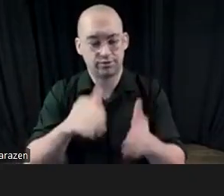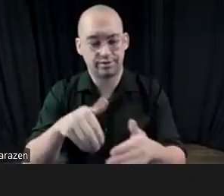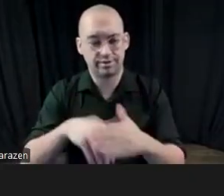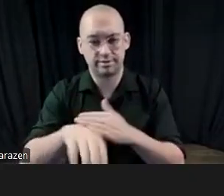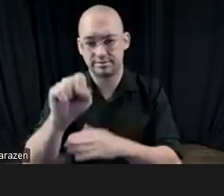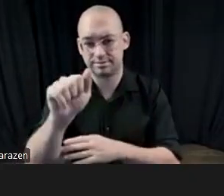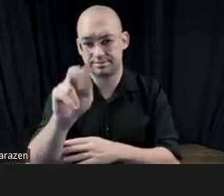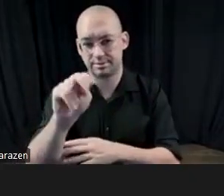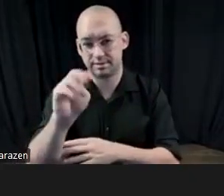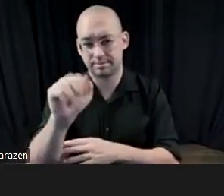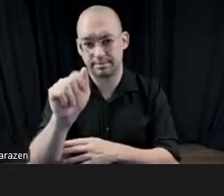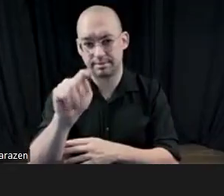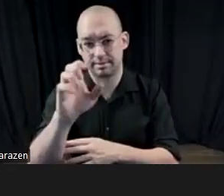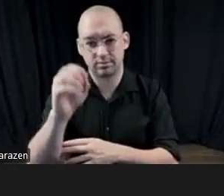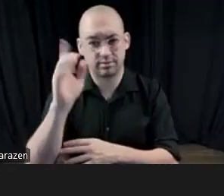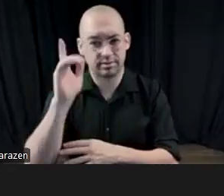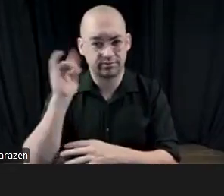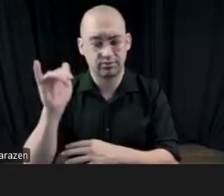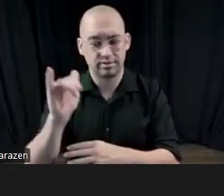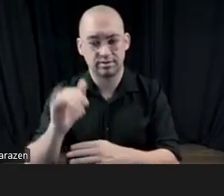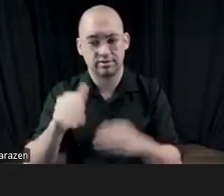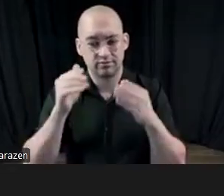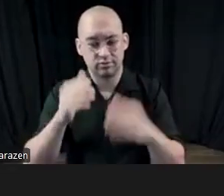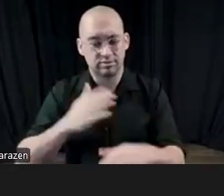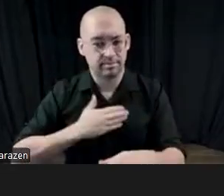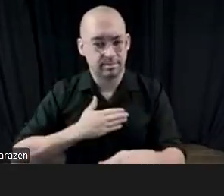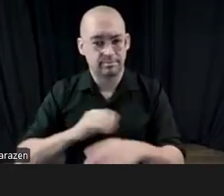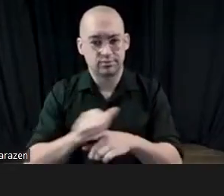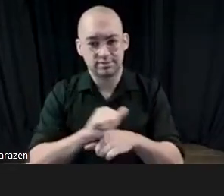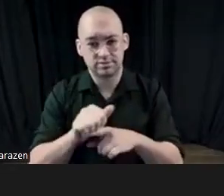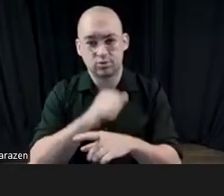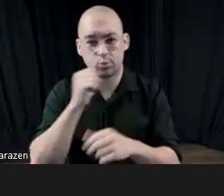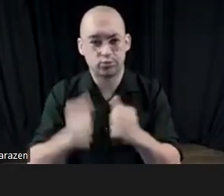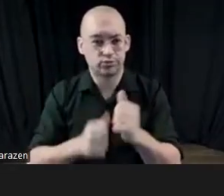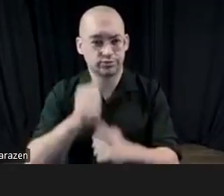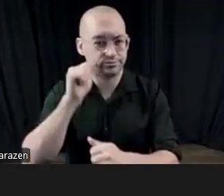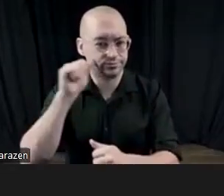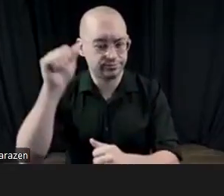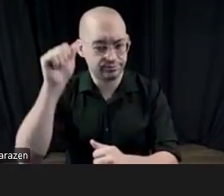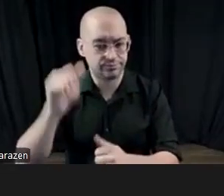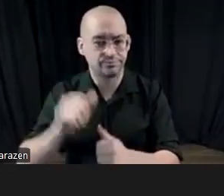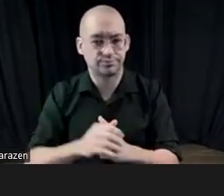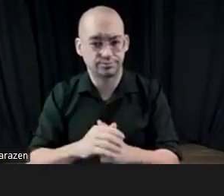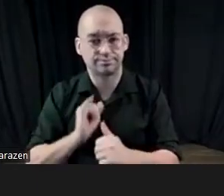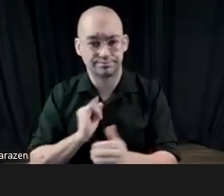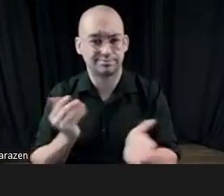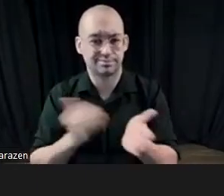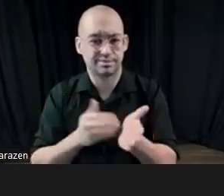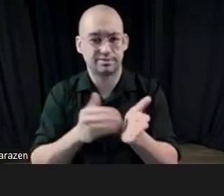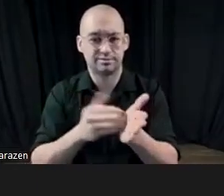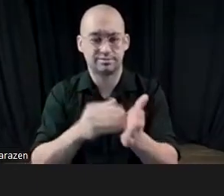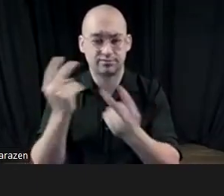California. Focus of my practice is older adults. So, of course, I frequently see families